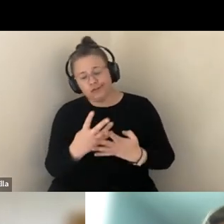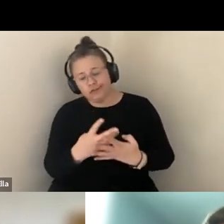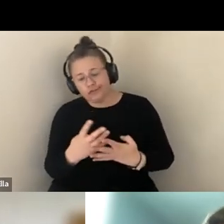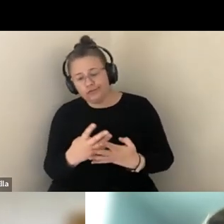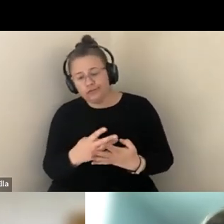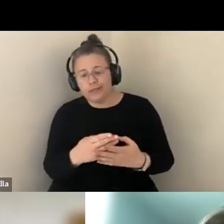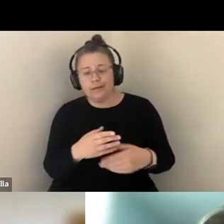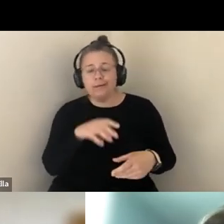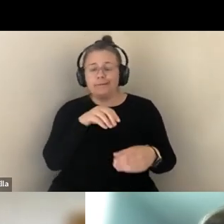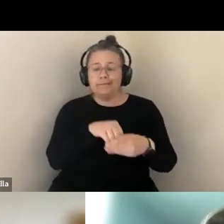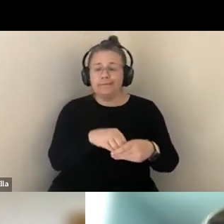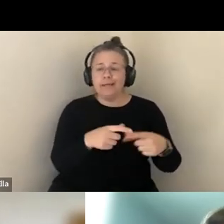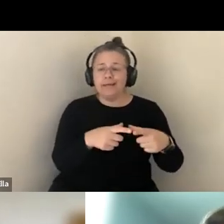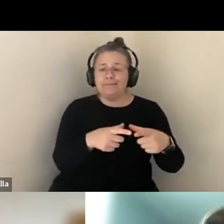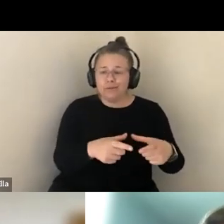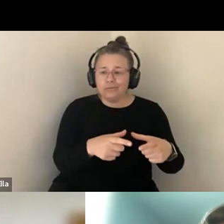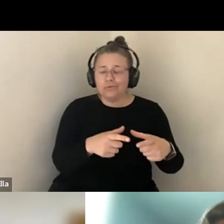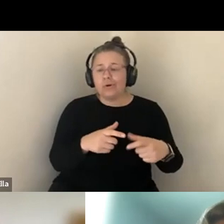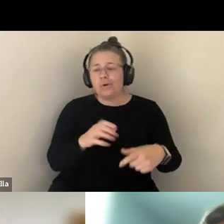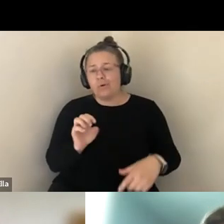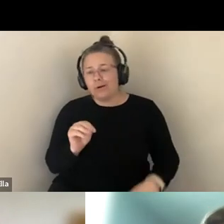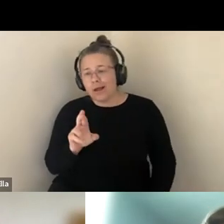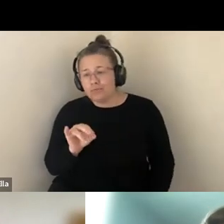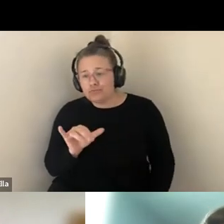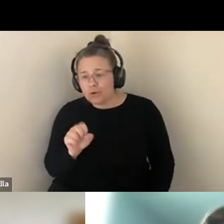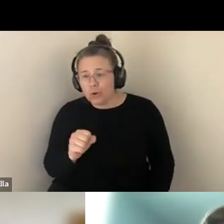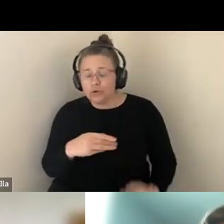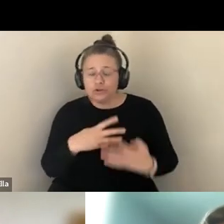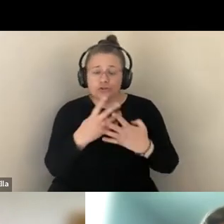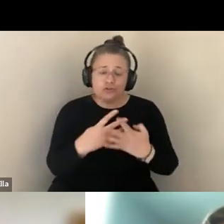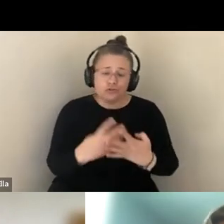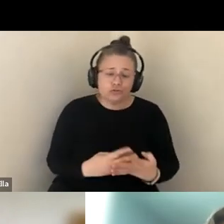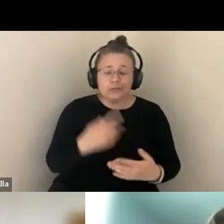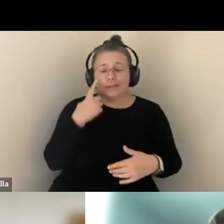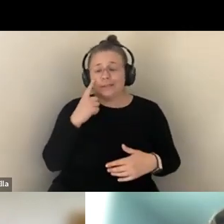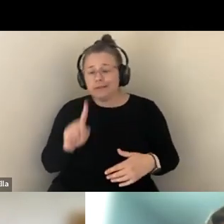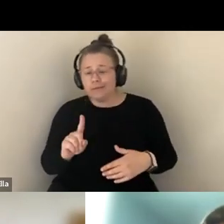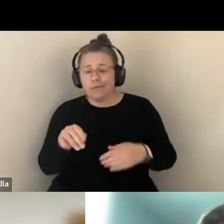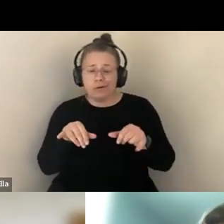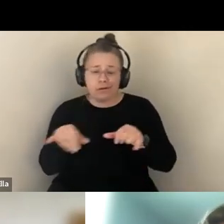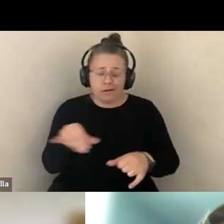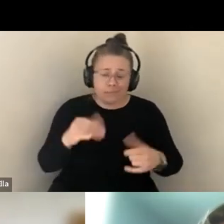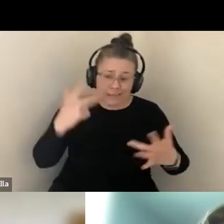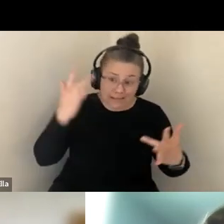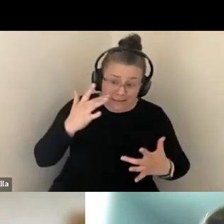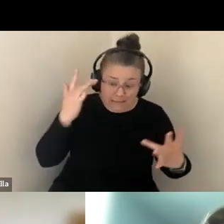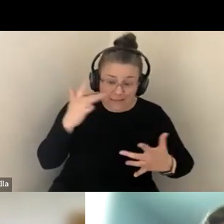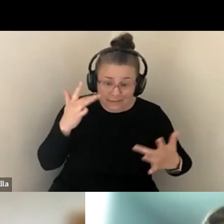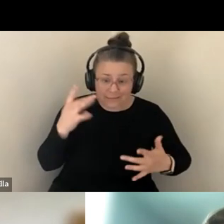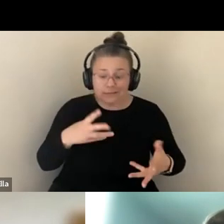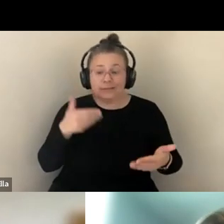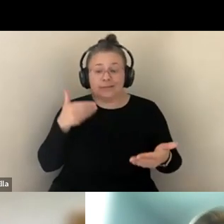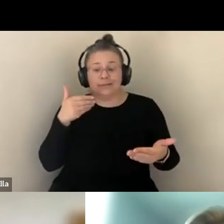embryos, even for common diseases, which is upcoming with polygenic risk scores, and obviously screening fetuses during